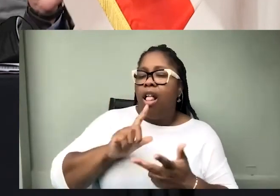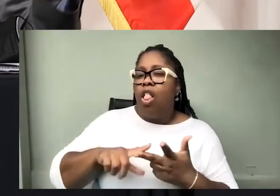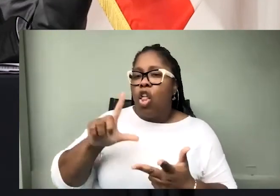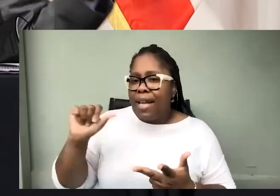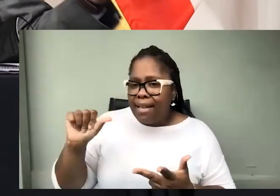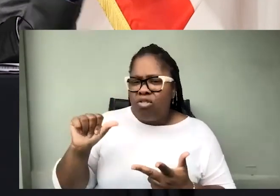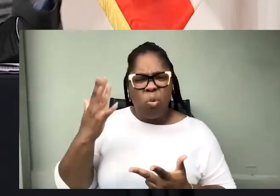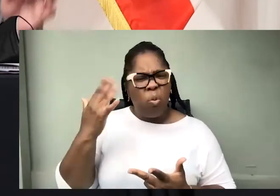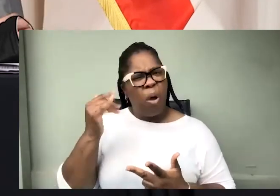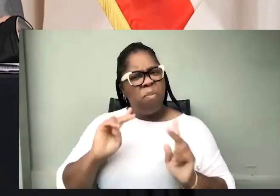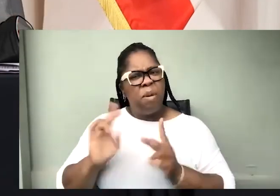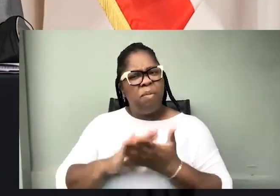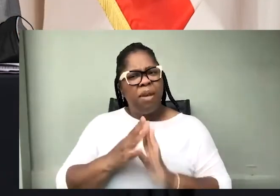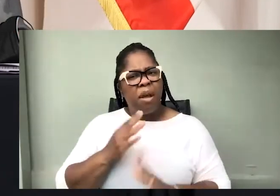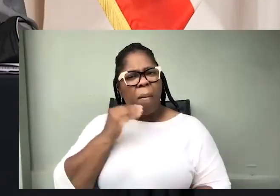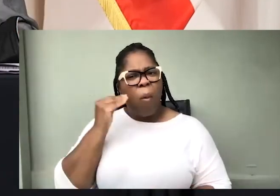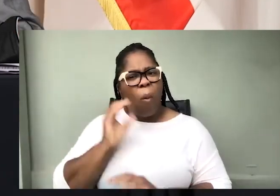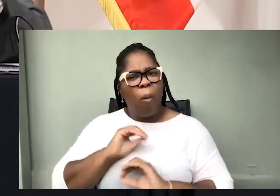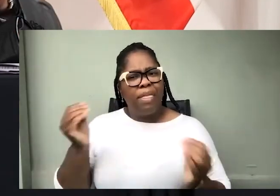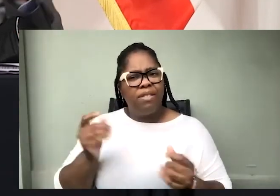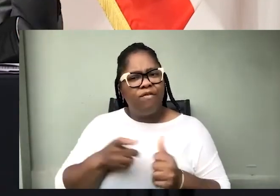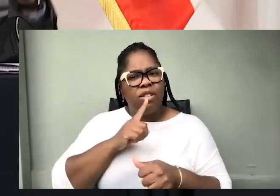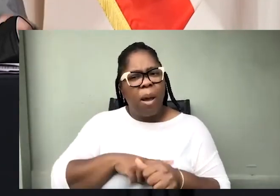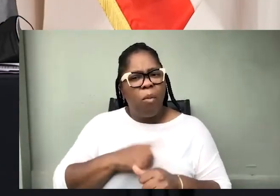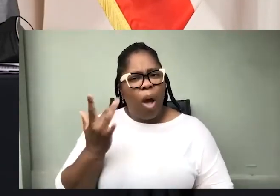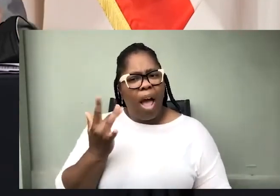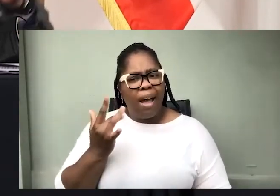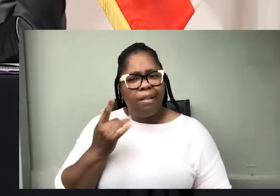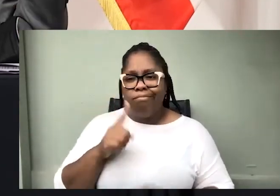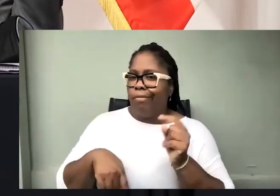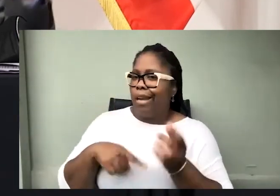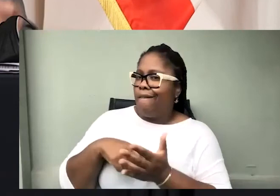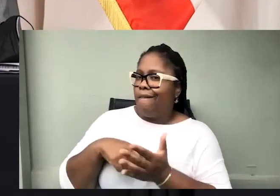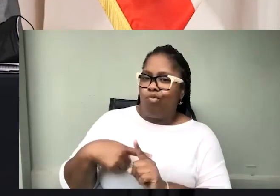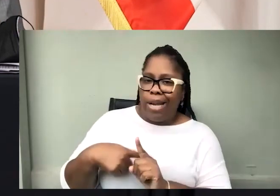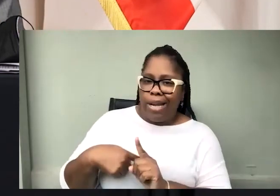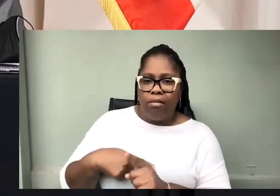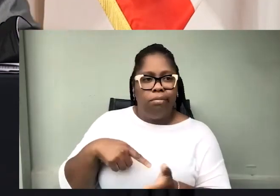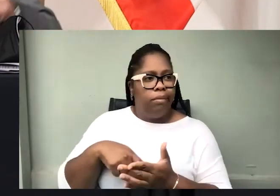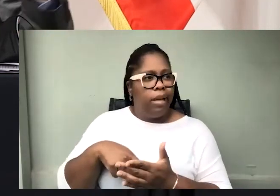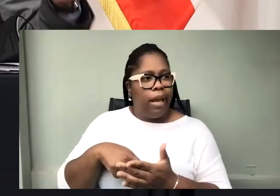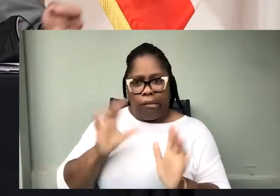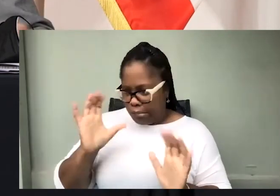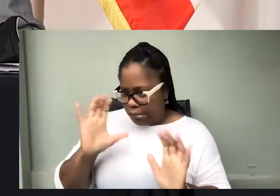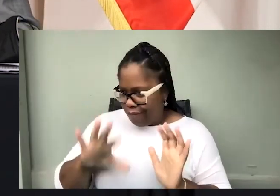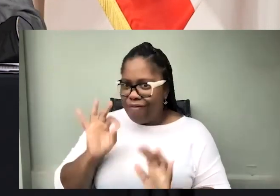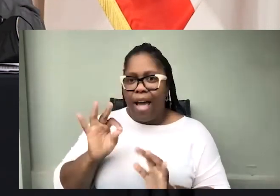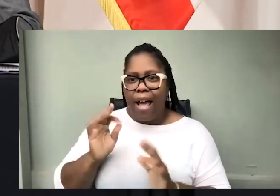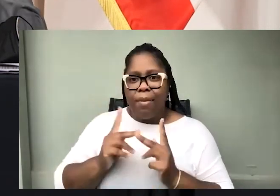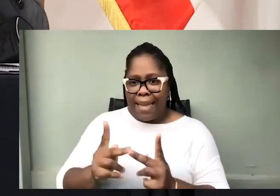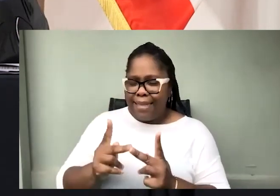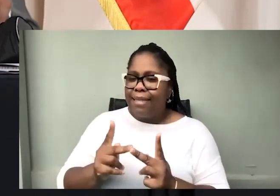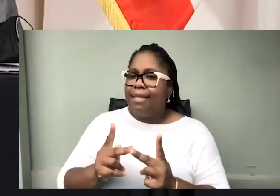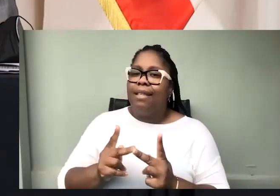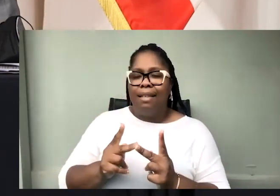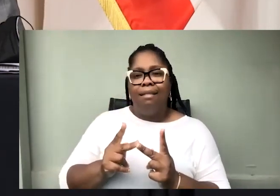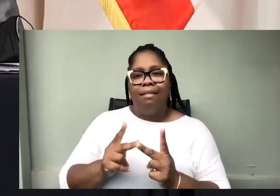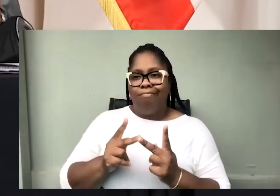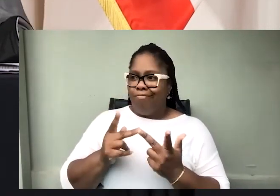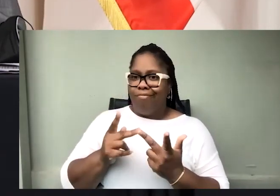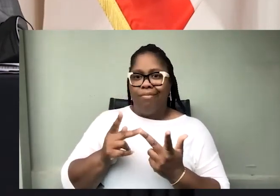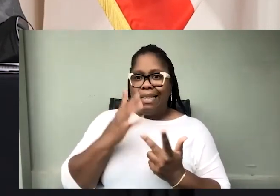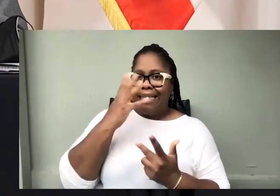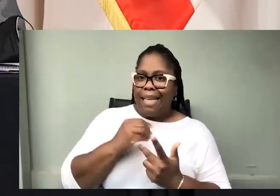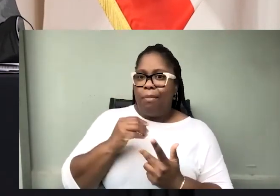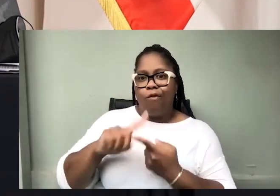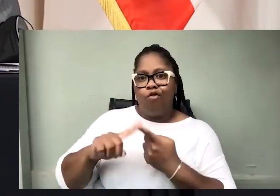reason people become homeless for the first time is because they can't afford their rent, they can't afford to find a place. They end up couch surfing, living in their cars, and